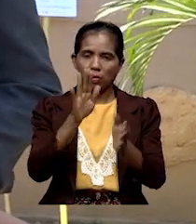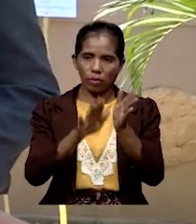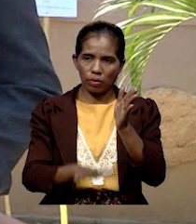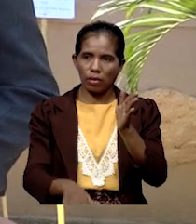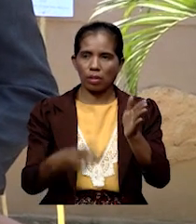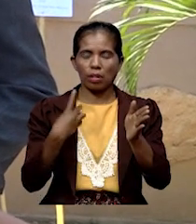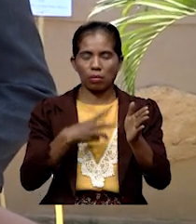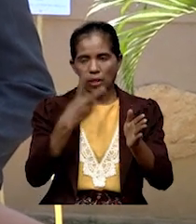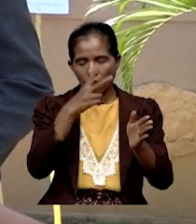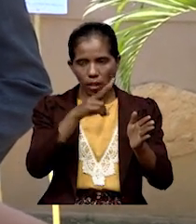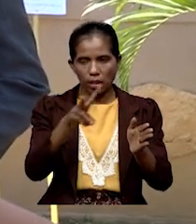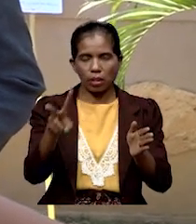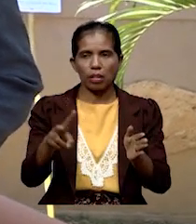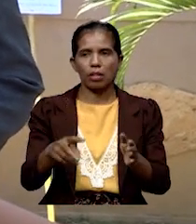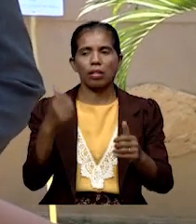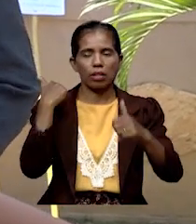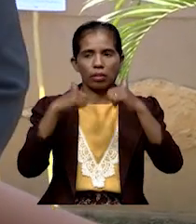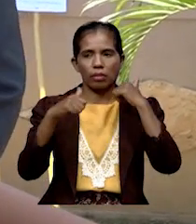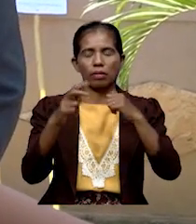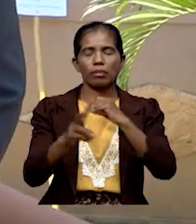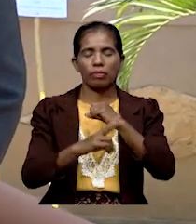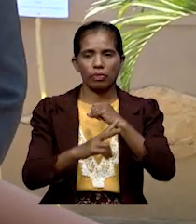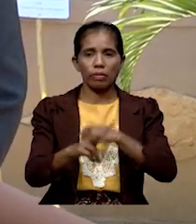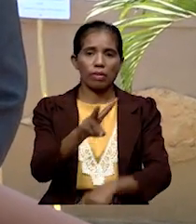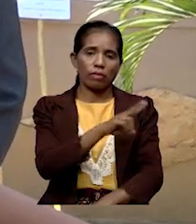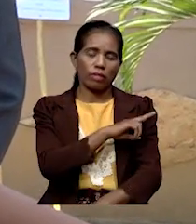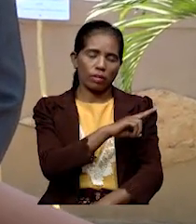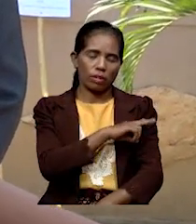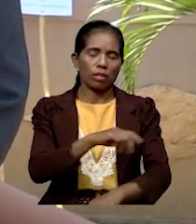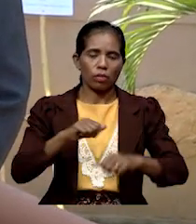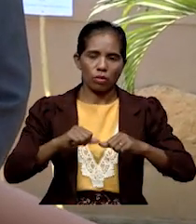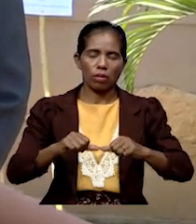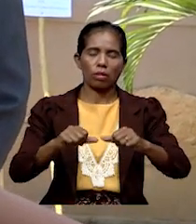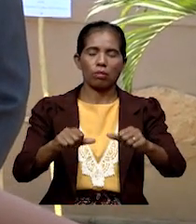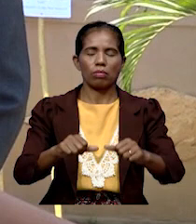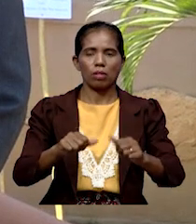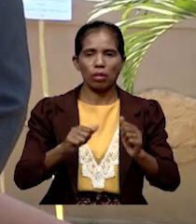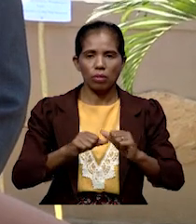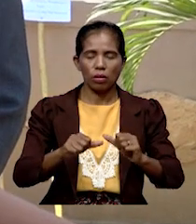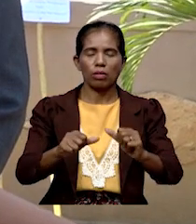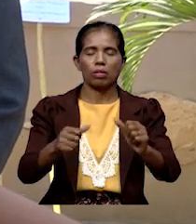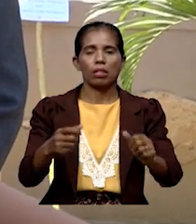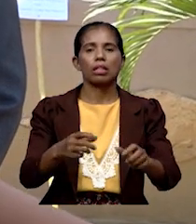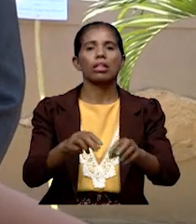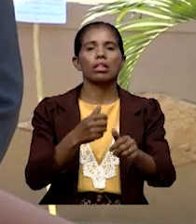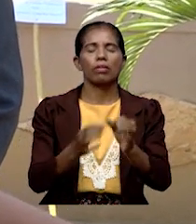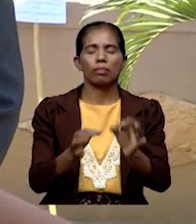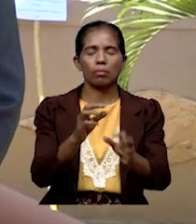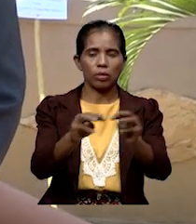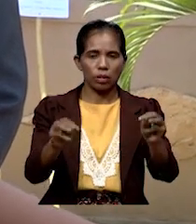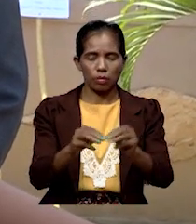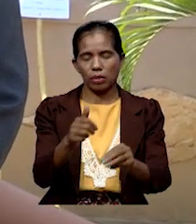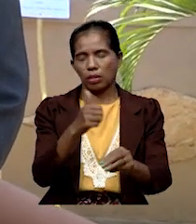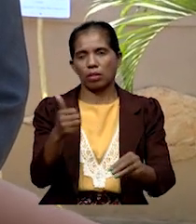ambele kontrola aktividade vacinasaun kontinua lao mas ke hem munisipi balo am precisa fo na fati hanu fati esforso pat